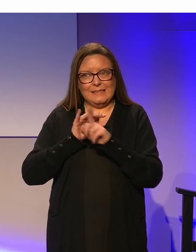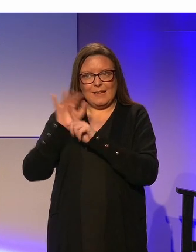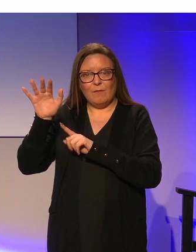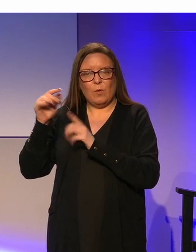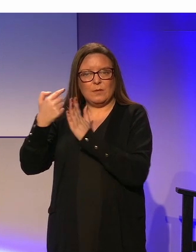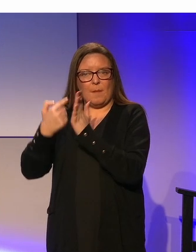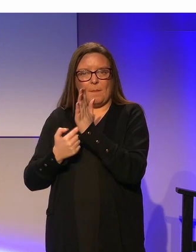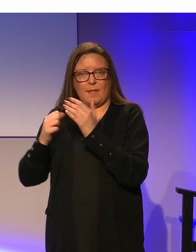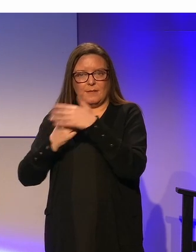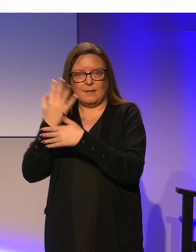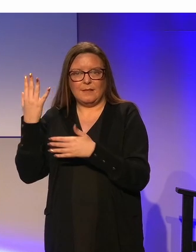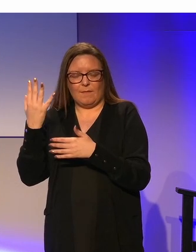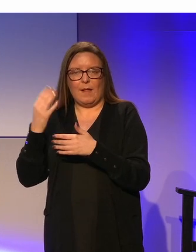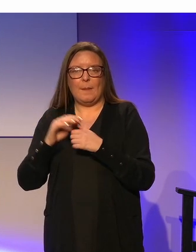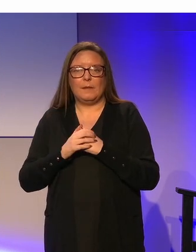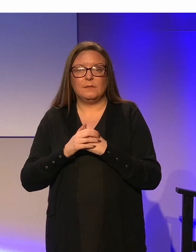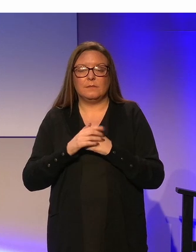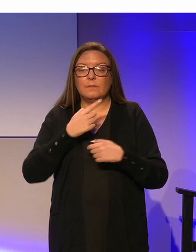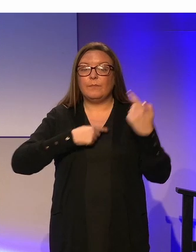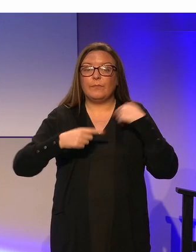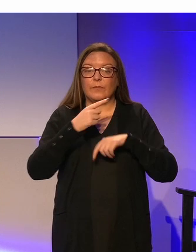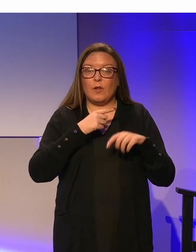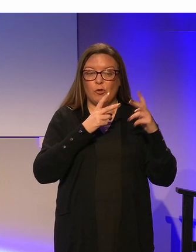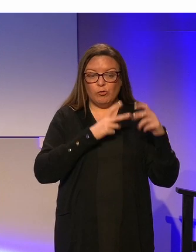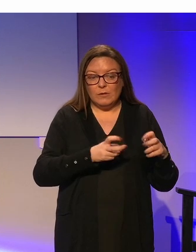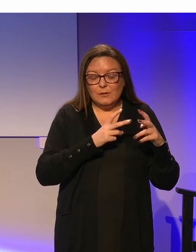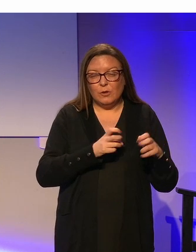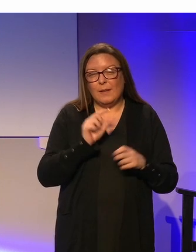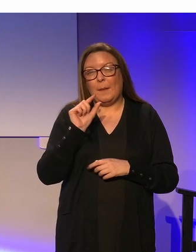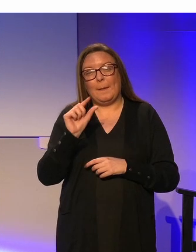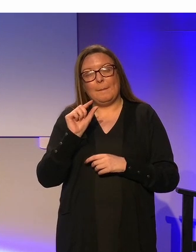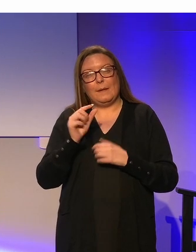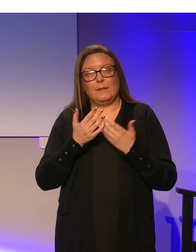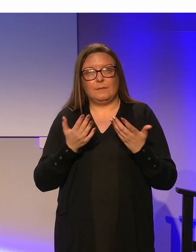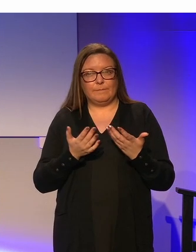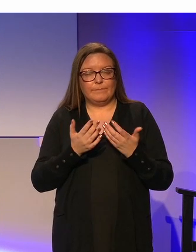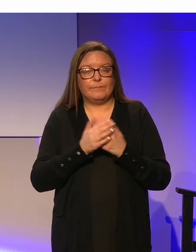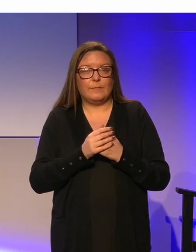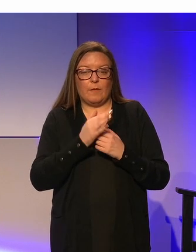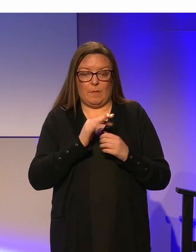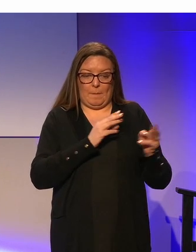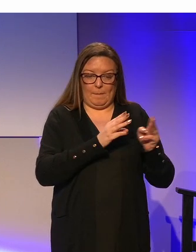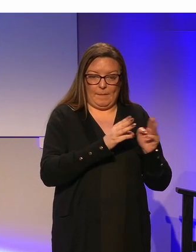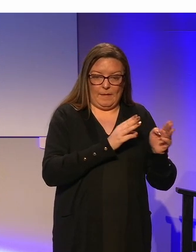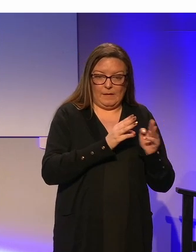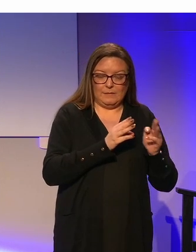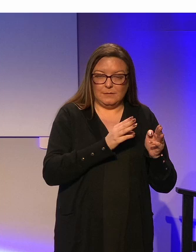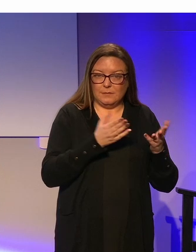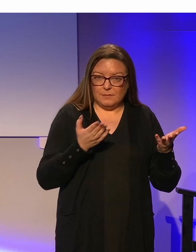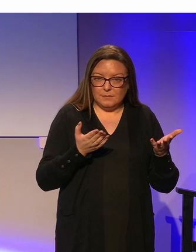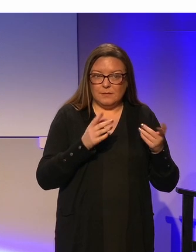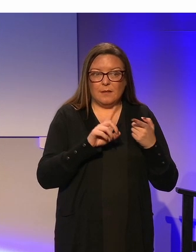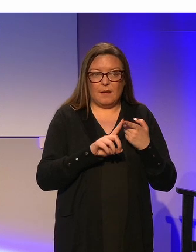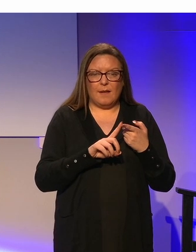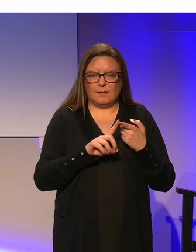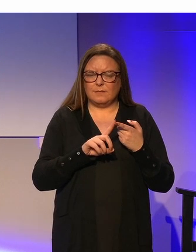development. Also, as researchers, we can be a little bit removed from practice, and through having teachers